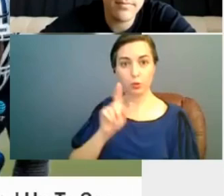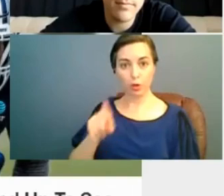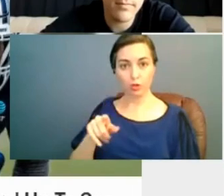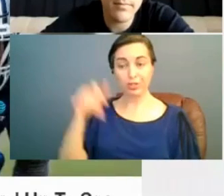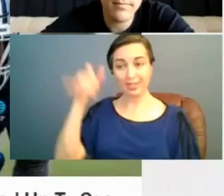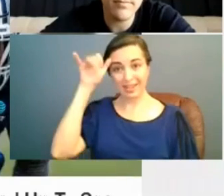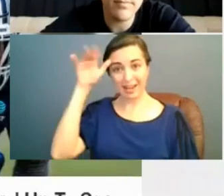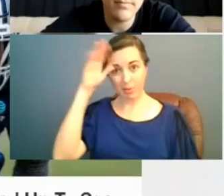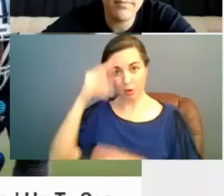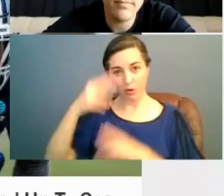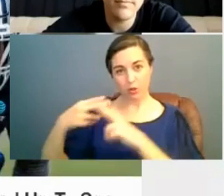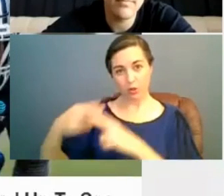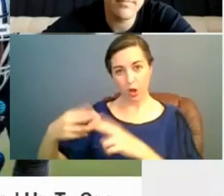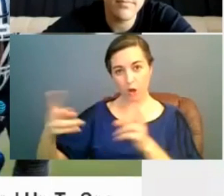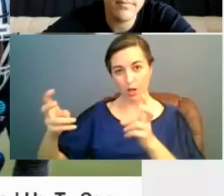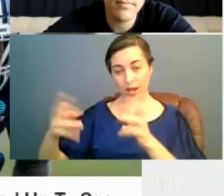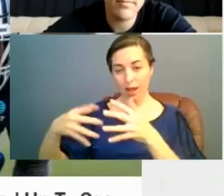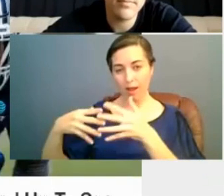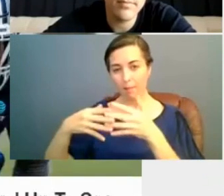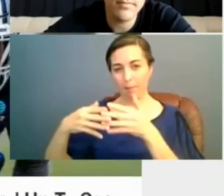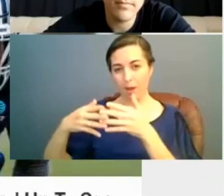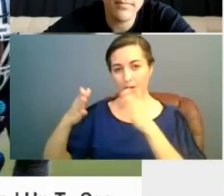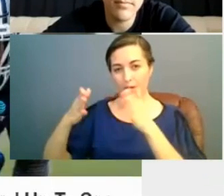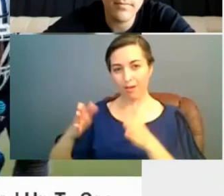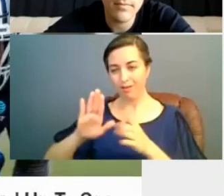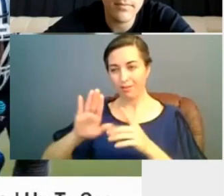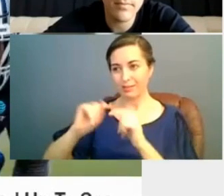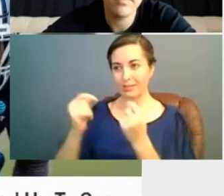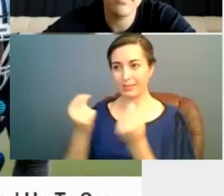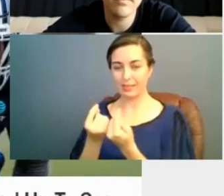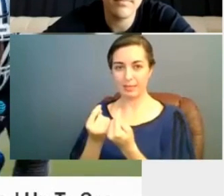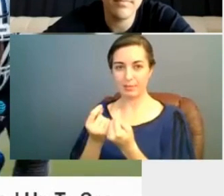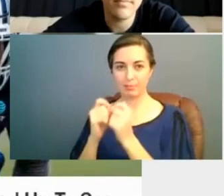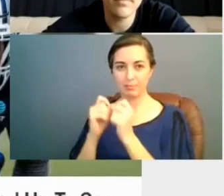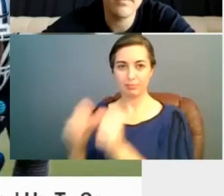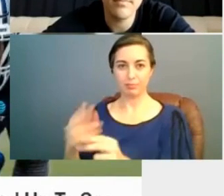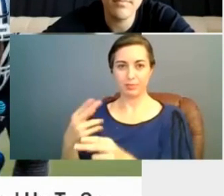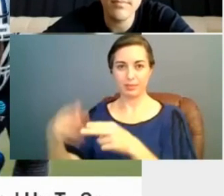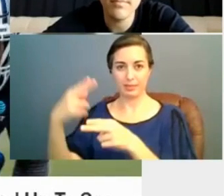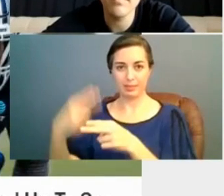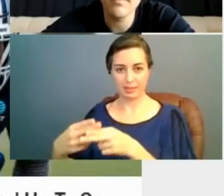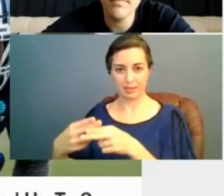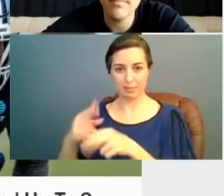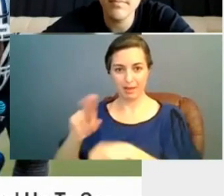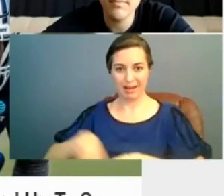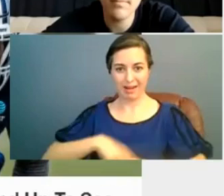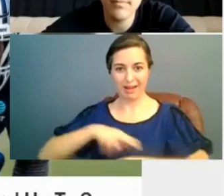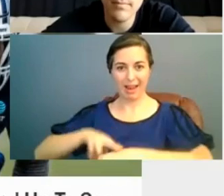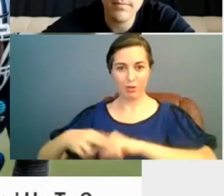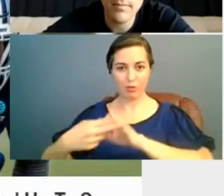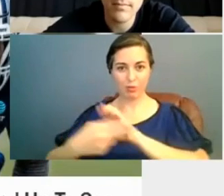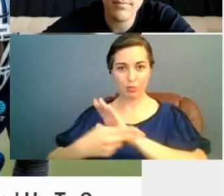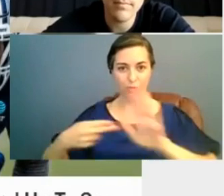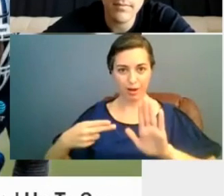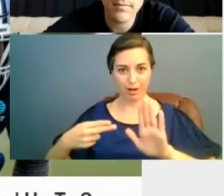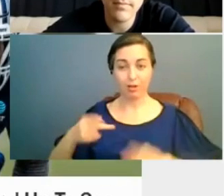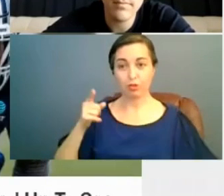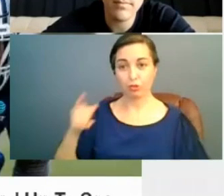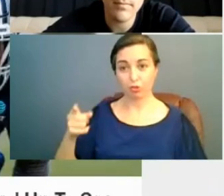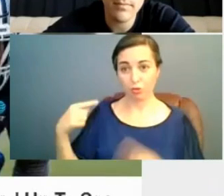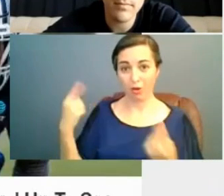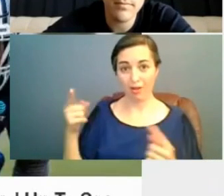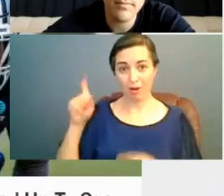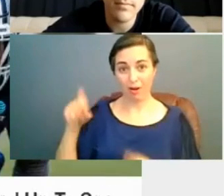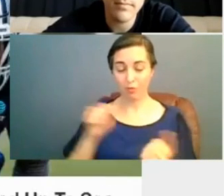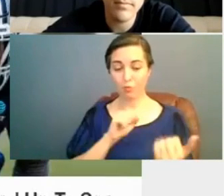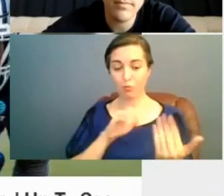considered America's team, right? That's been their long-standing nickname, and they're such a national brand. Do you ever have to approach